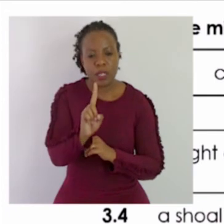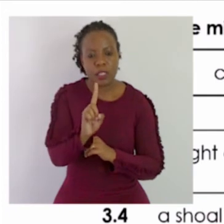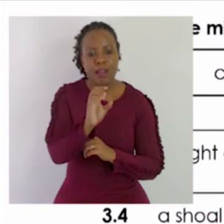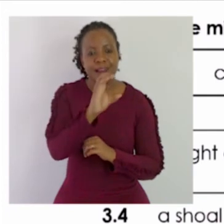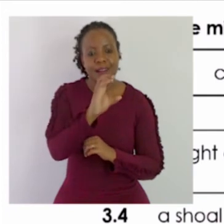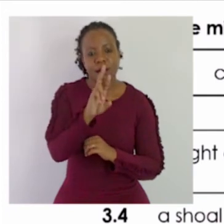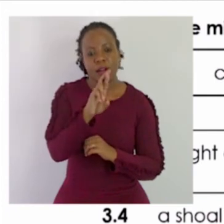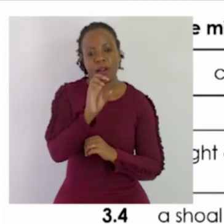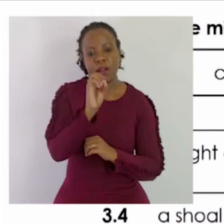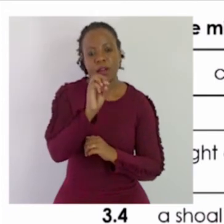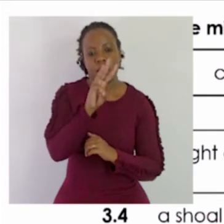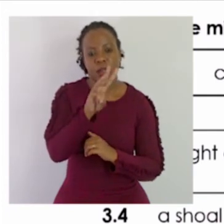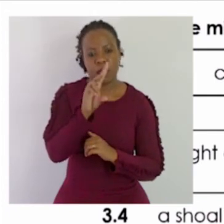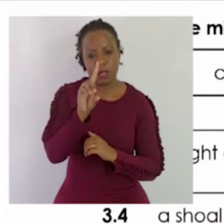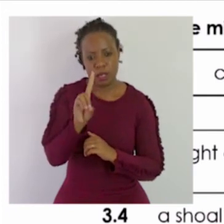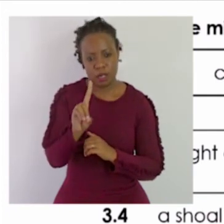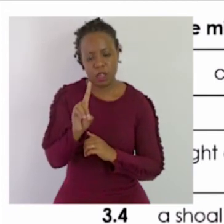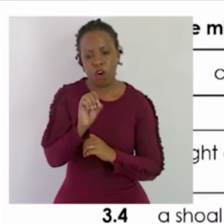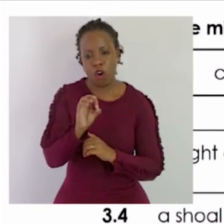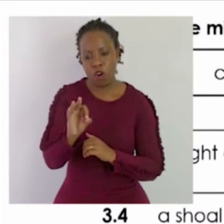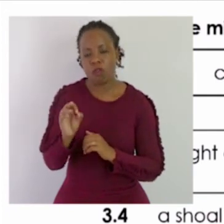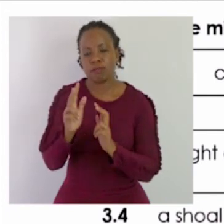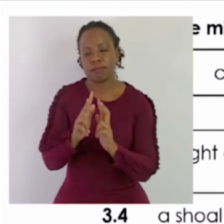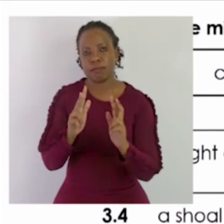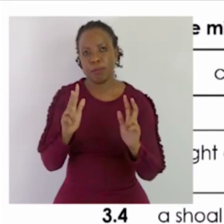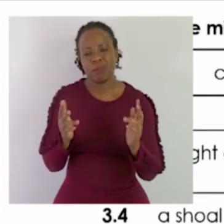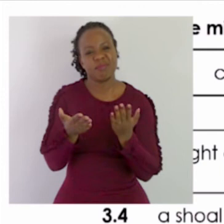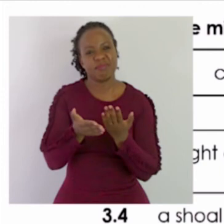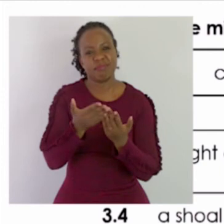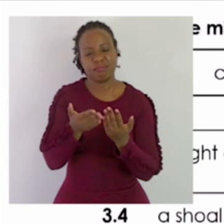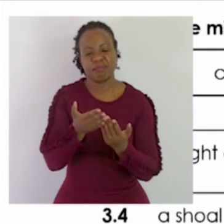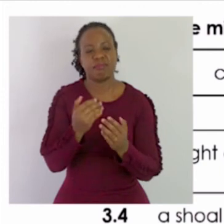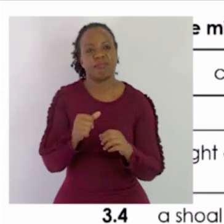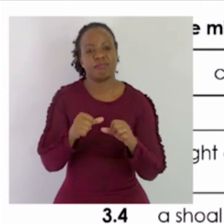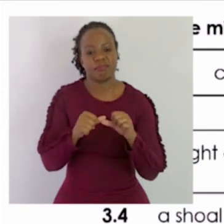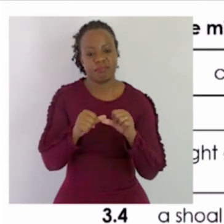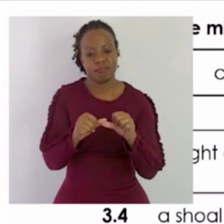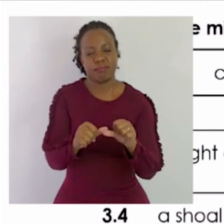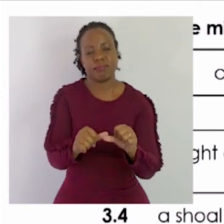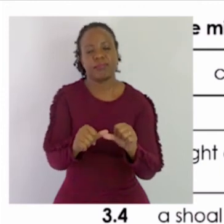people. Boys and girls, that is fairly easy. You can proceed